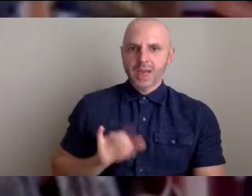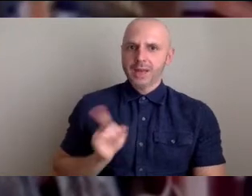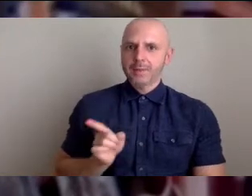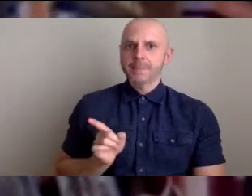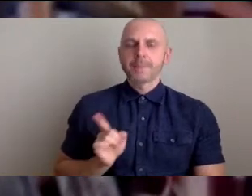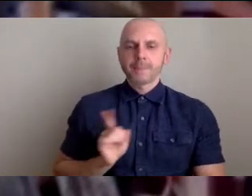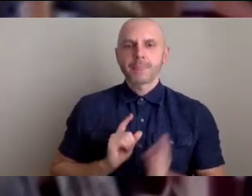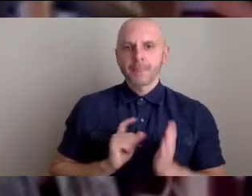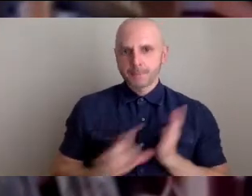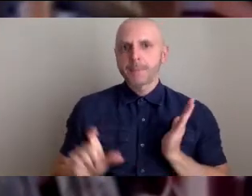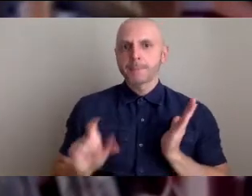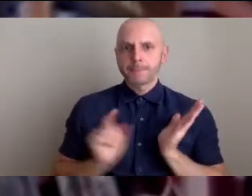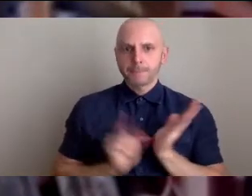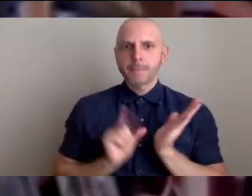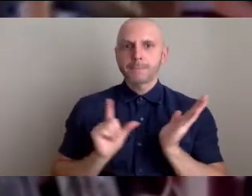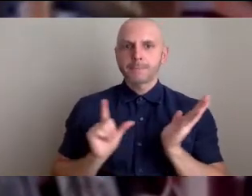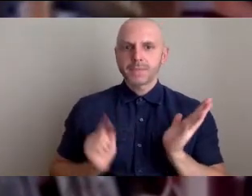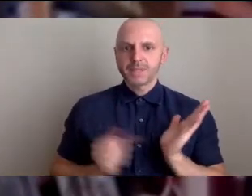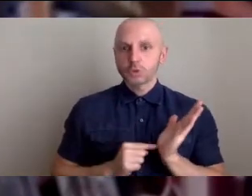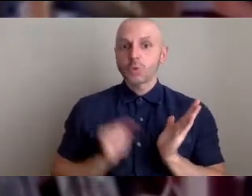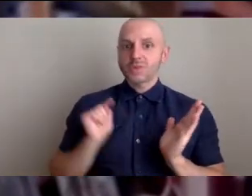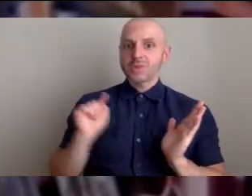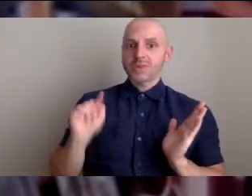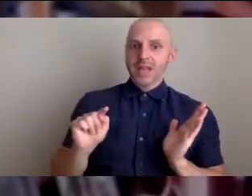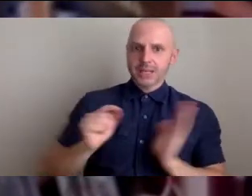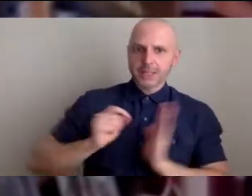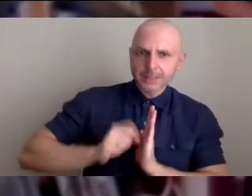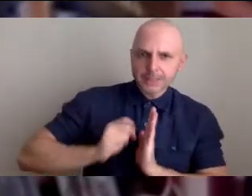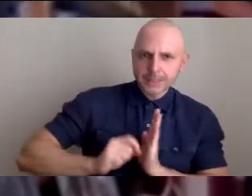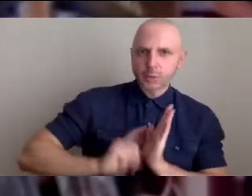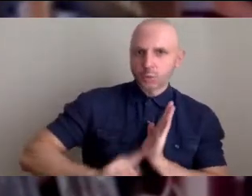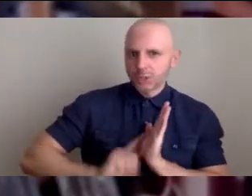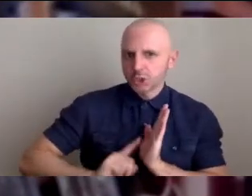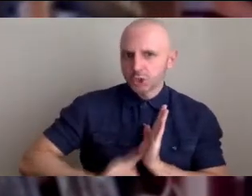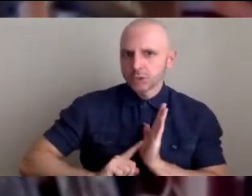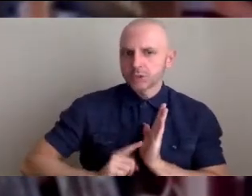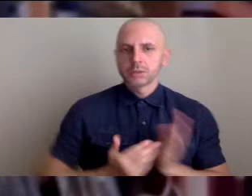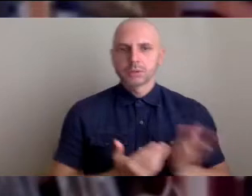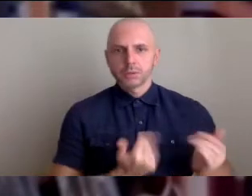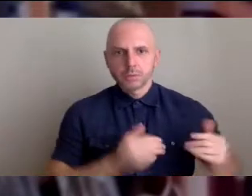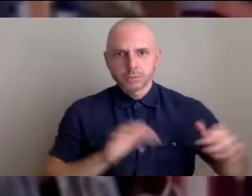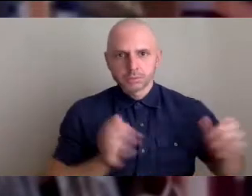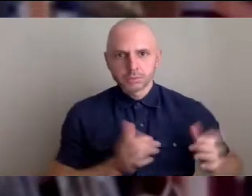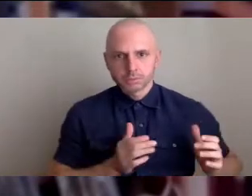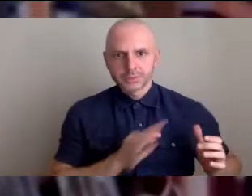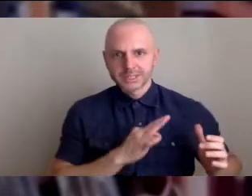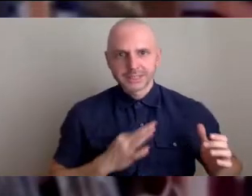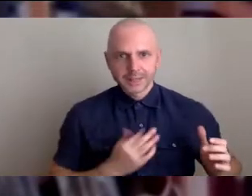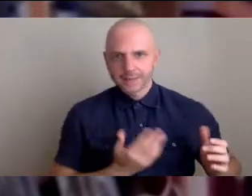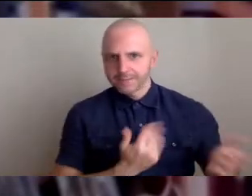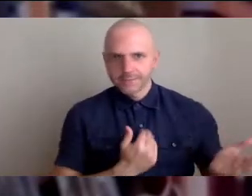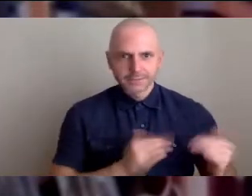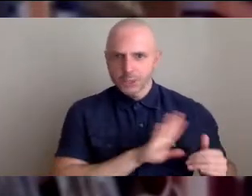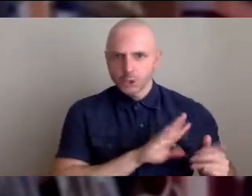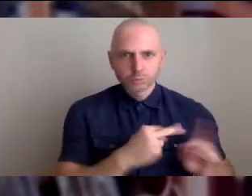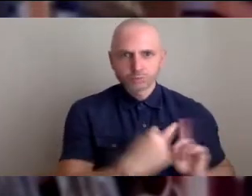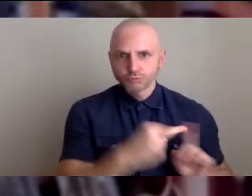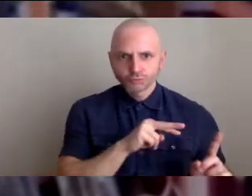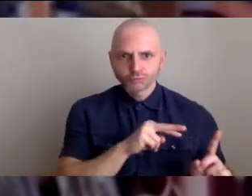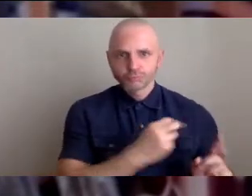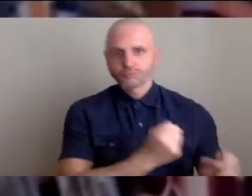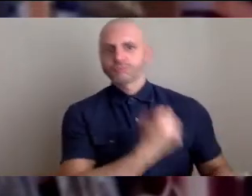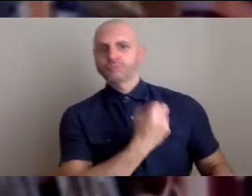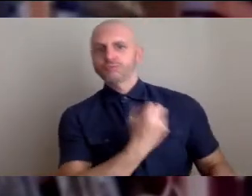work through a draft of that and get their feedback on it. It made an enormous difference to my own thinking on the area, and it really